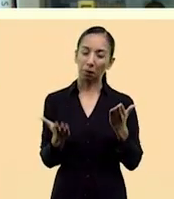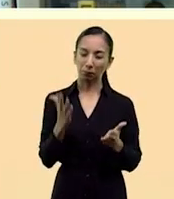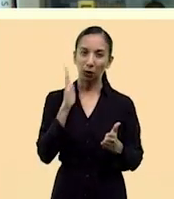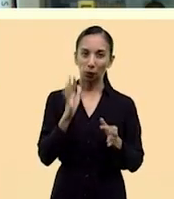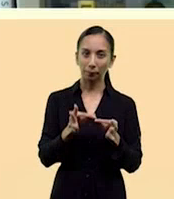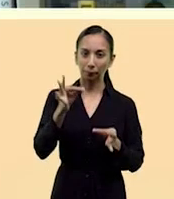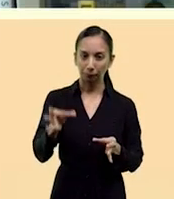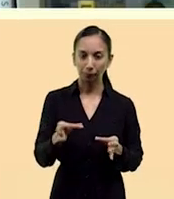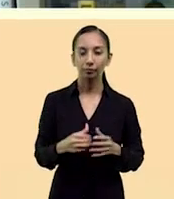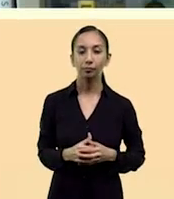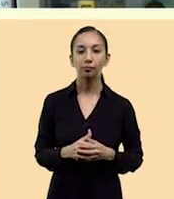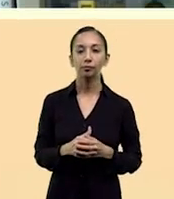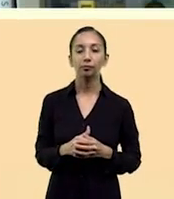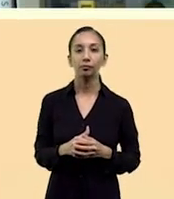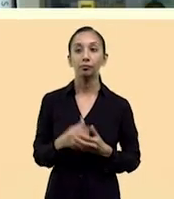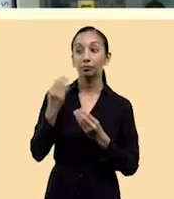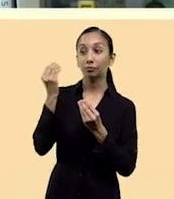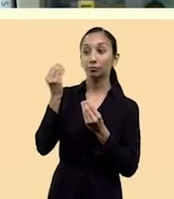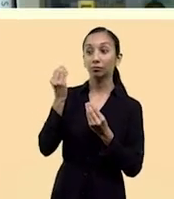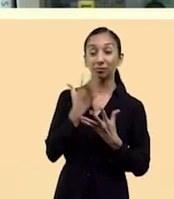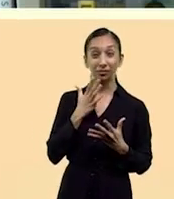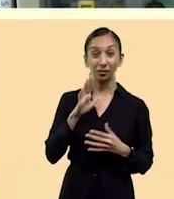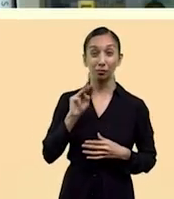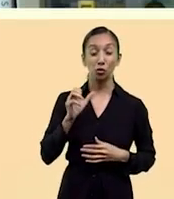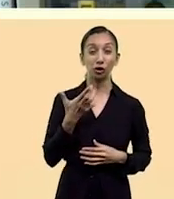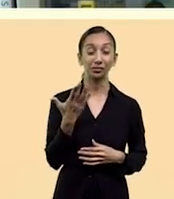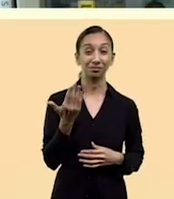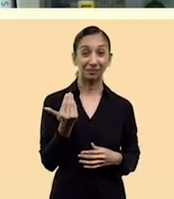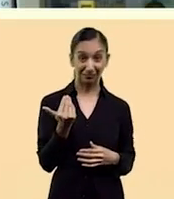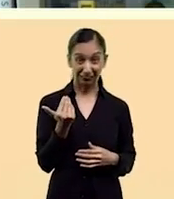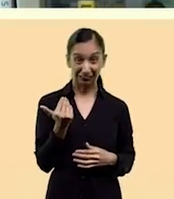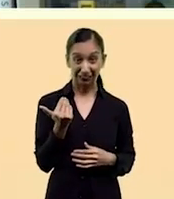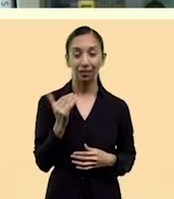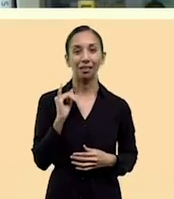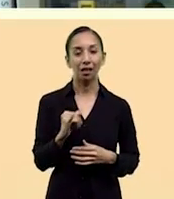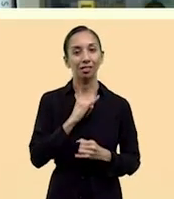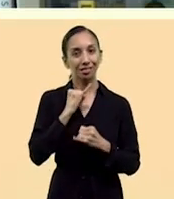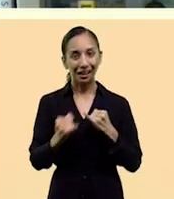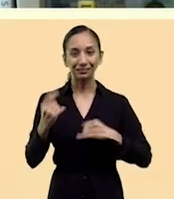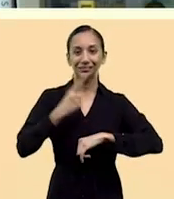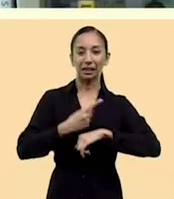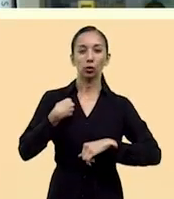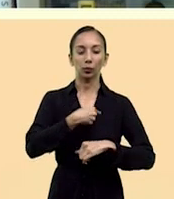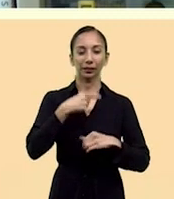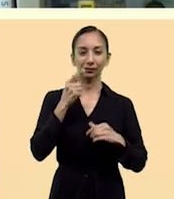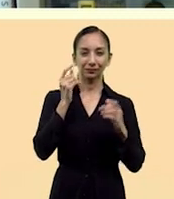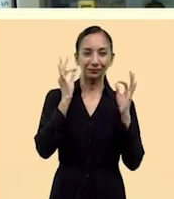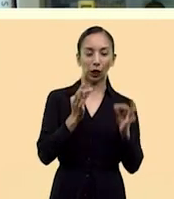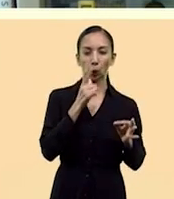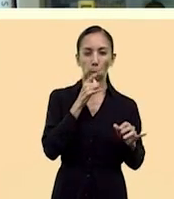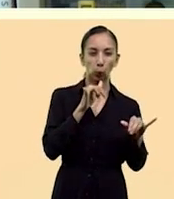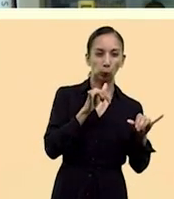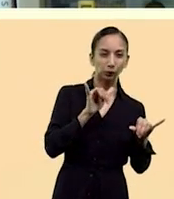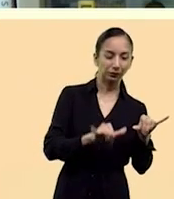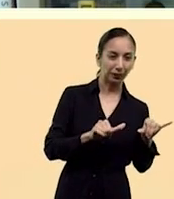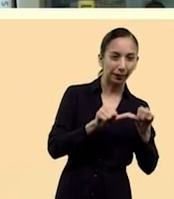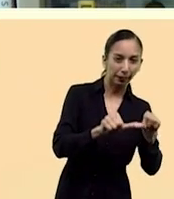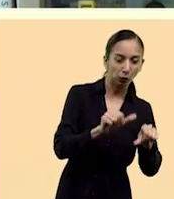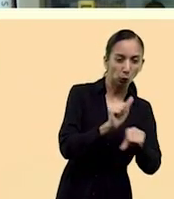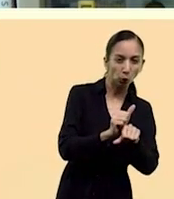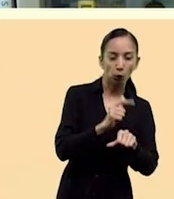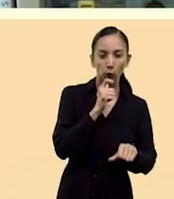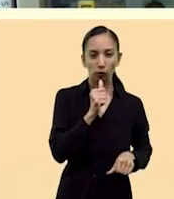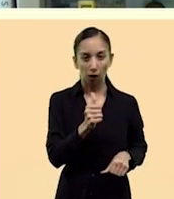prescribes March 15th as the last date for school districts to make any significant changes to staffing in schools, so we don't anticipate